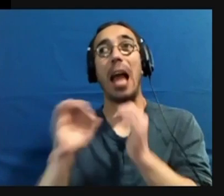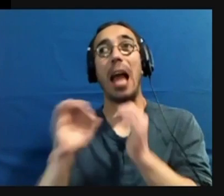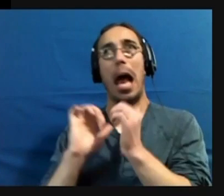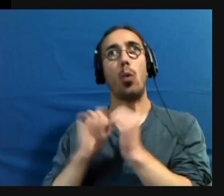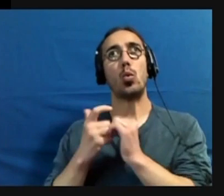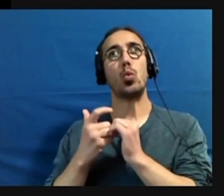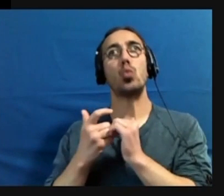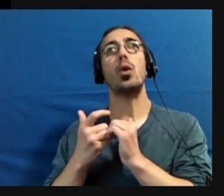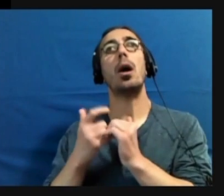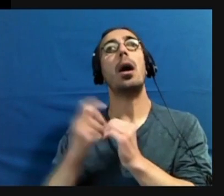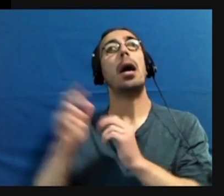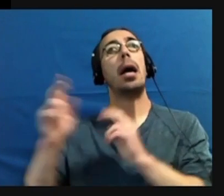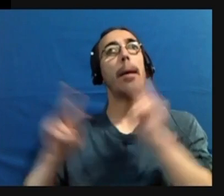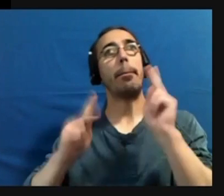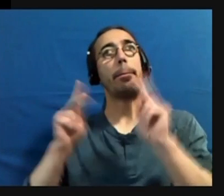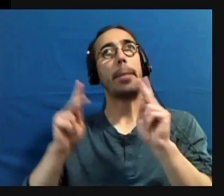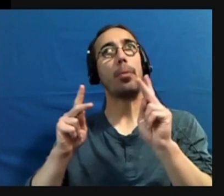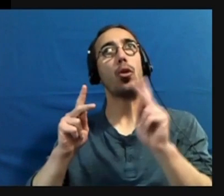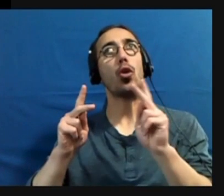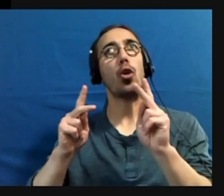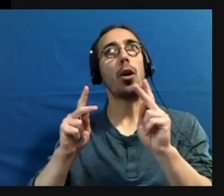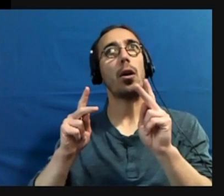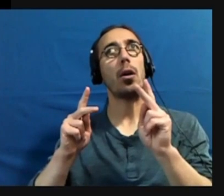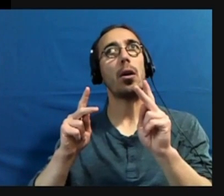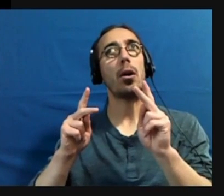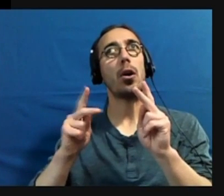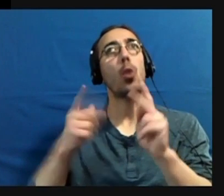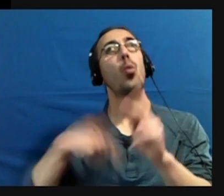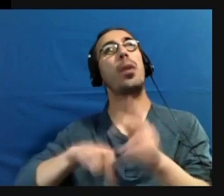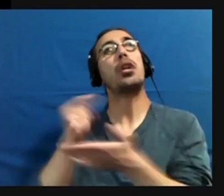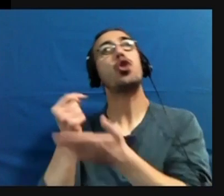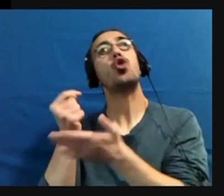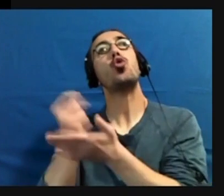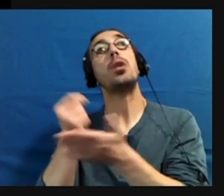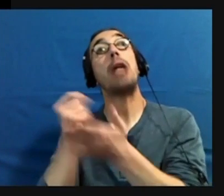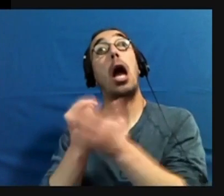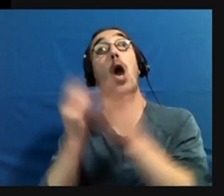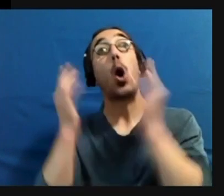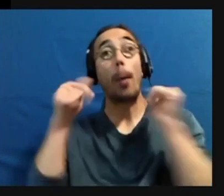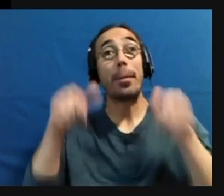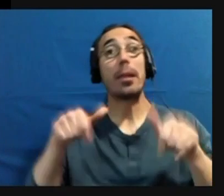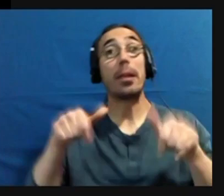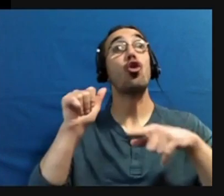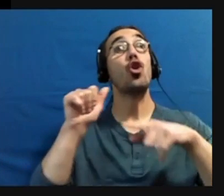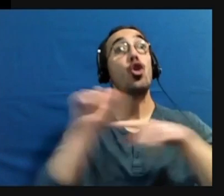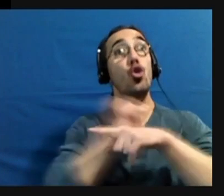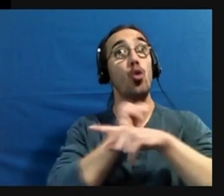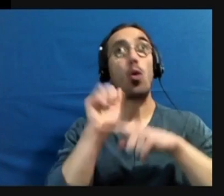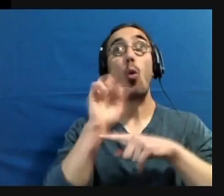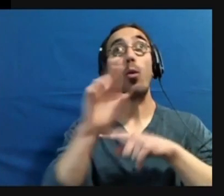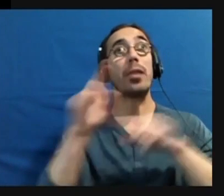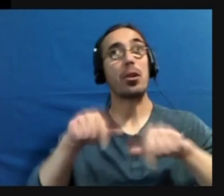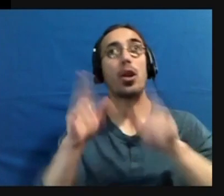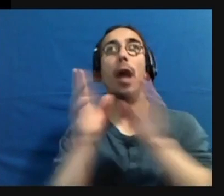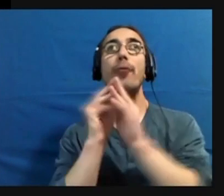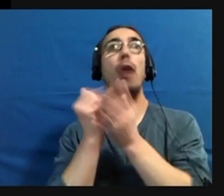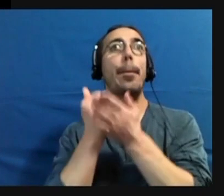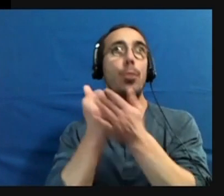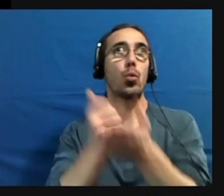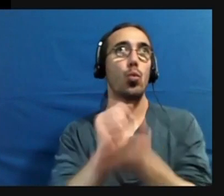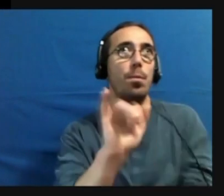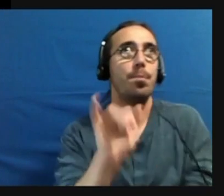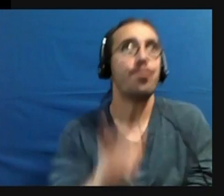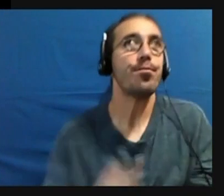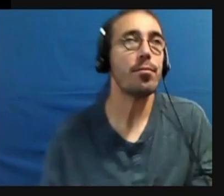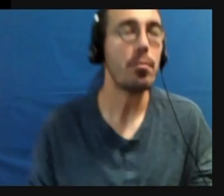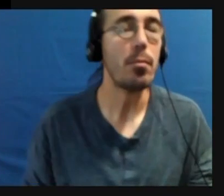how people are trained, which I hope that this training, this conference helps a lot with that,